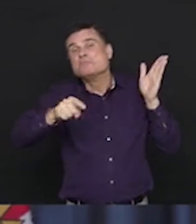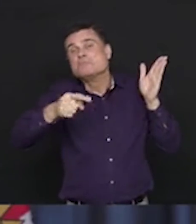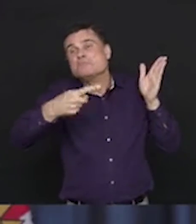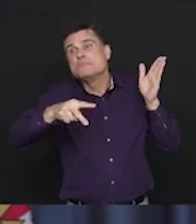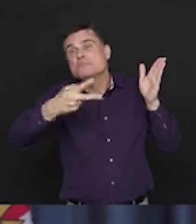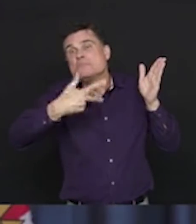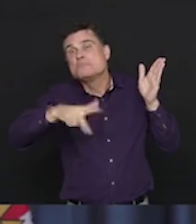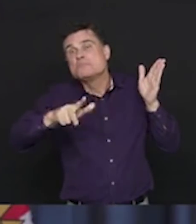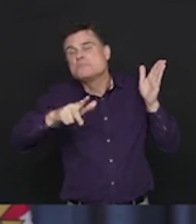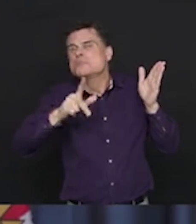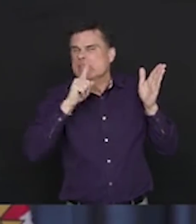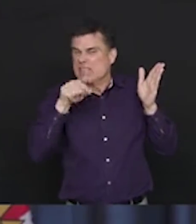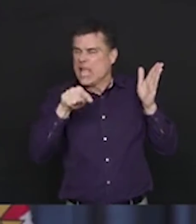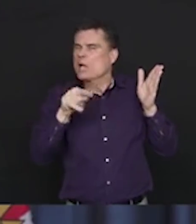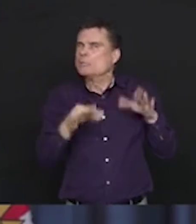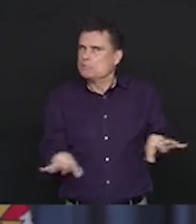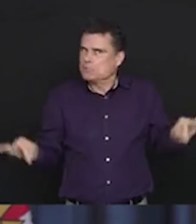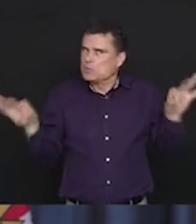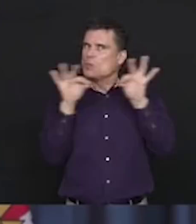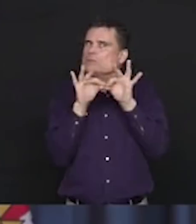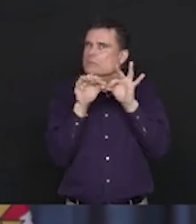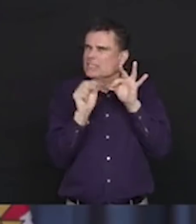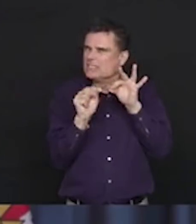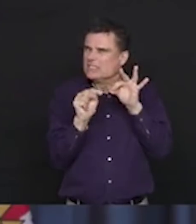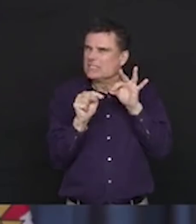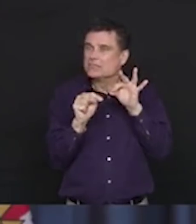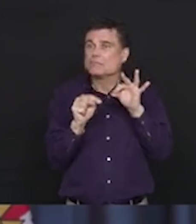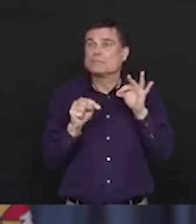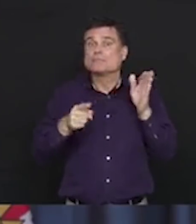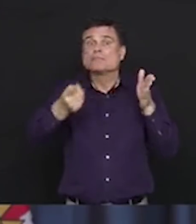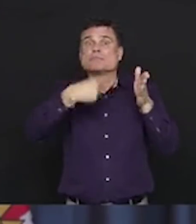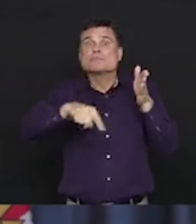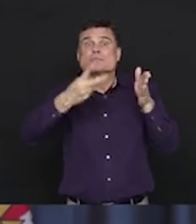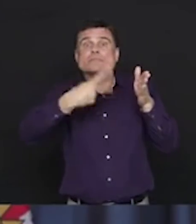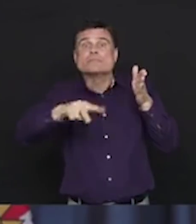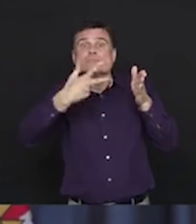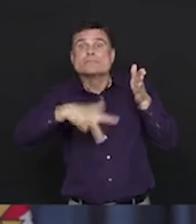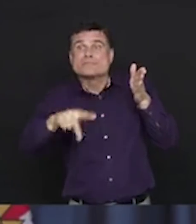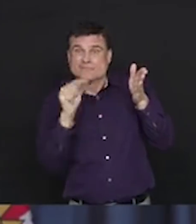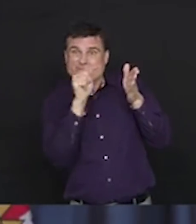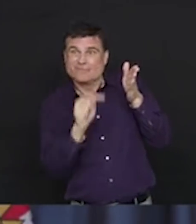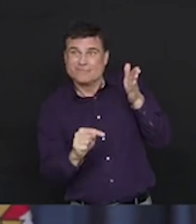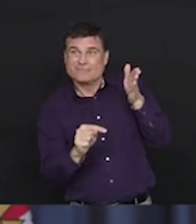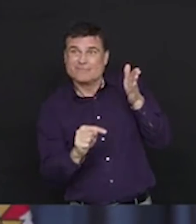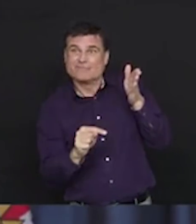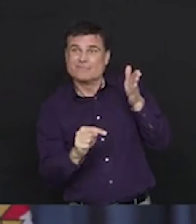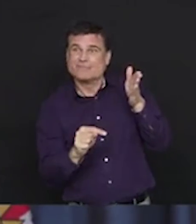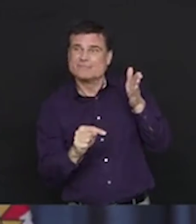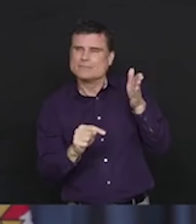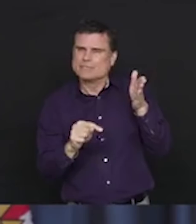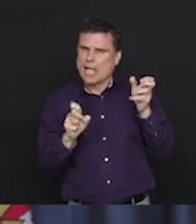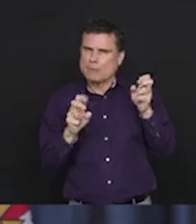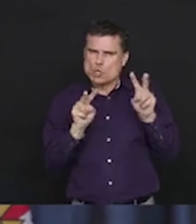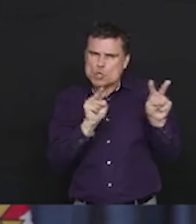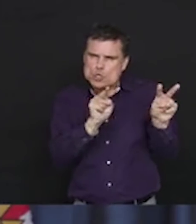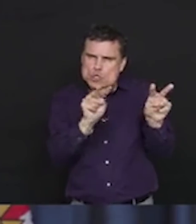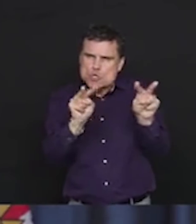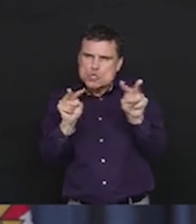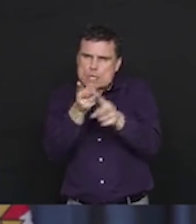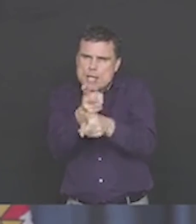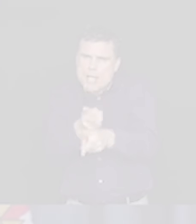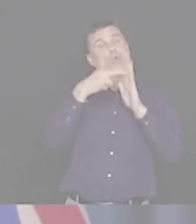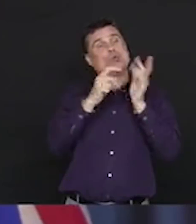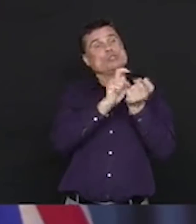everybody working in healthcare is fully committed, but as for the future, still zero chance for the end of April. The chances after that are challenging as